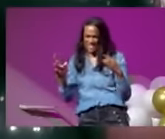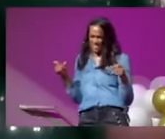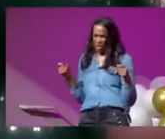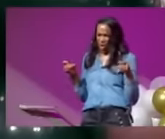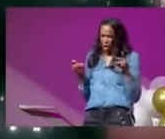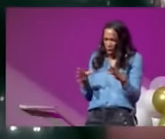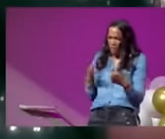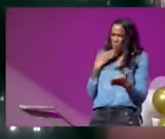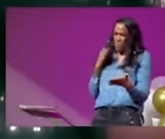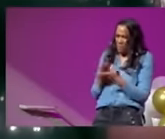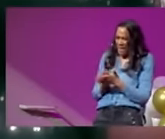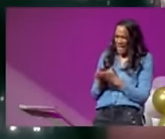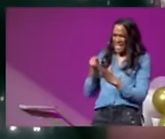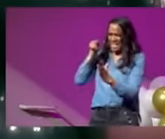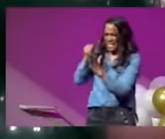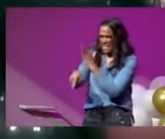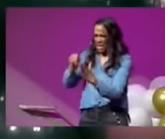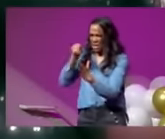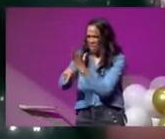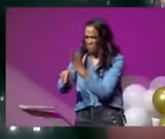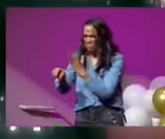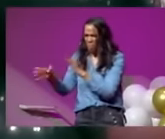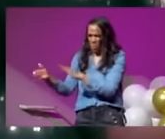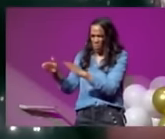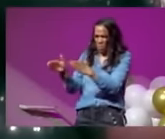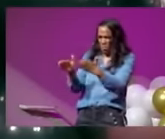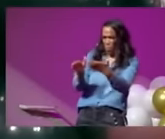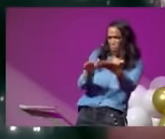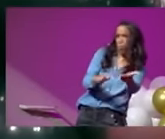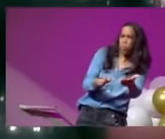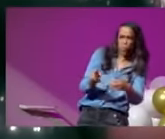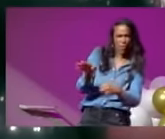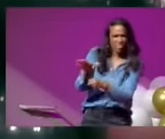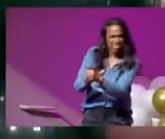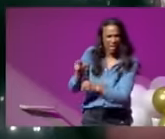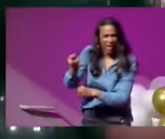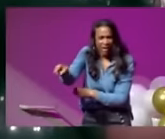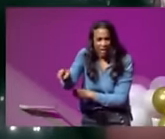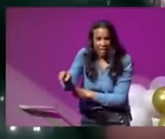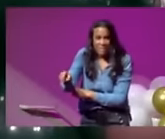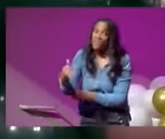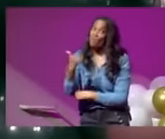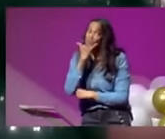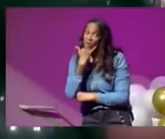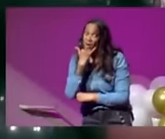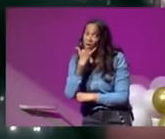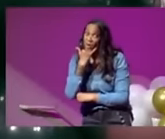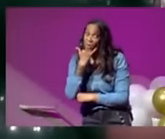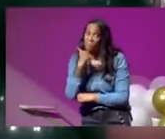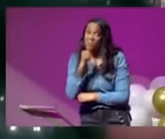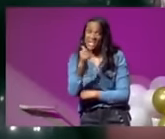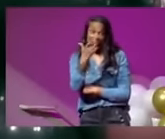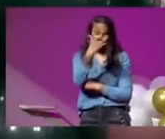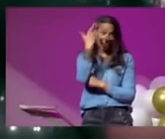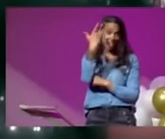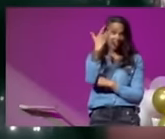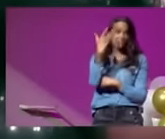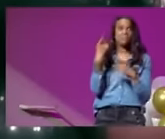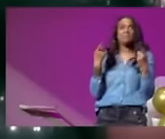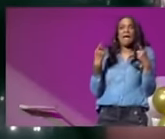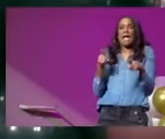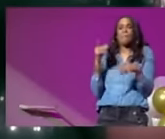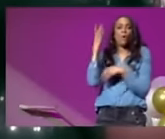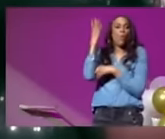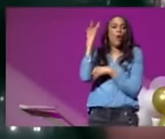wrong. Murder is murder. Murder is wrong. But don't forget, it occurred in the context